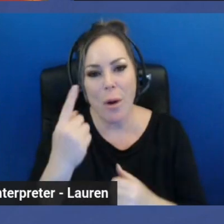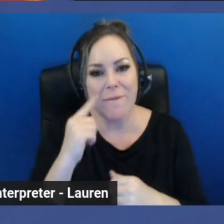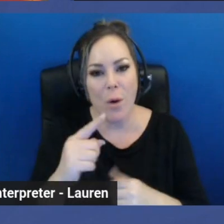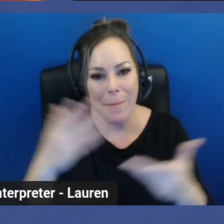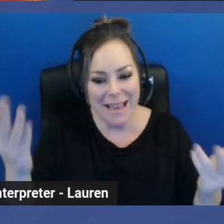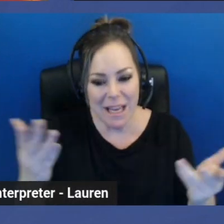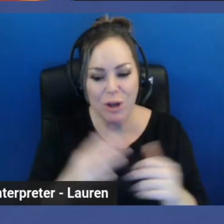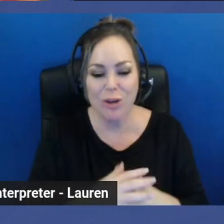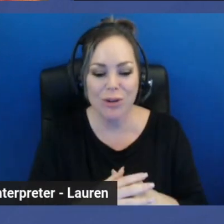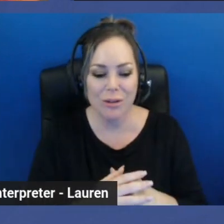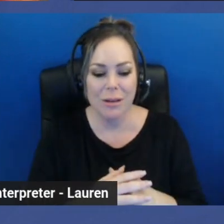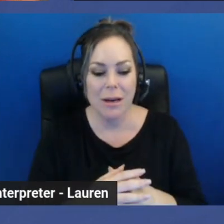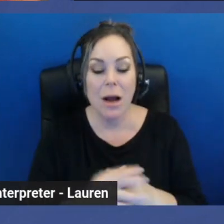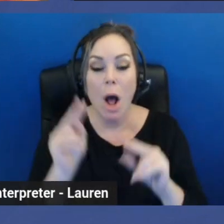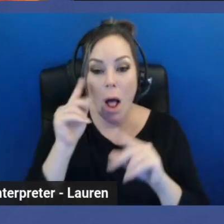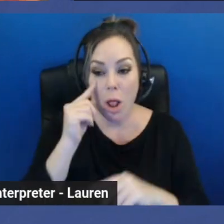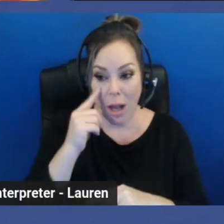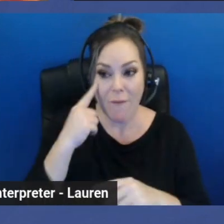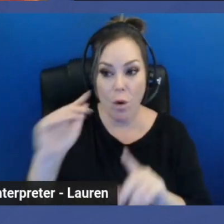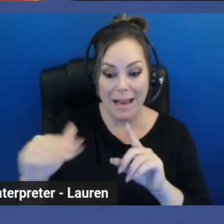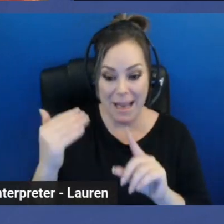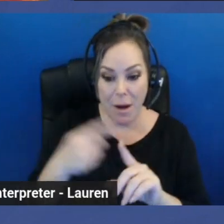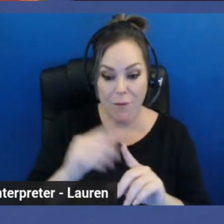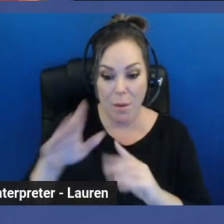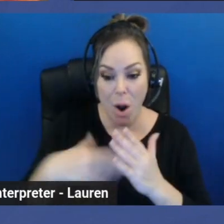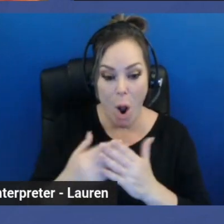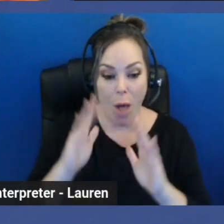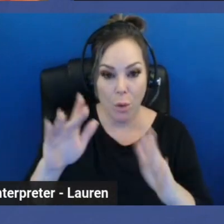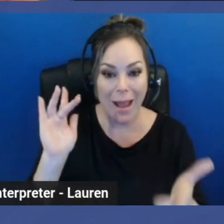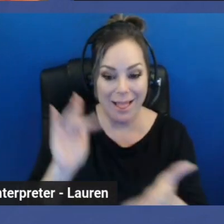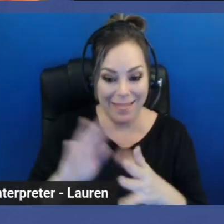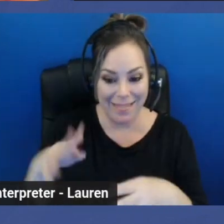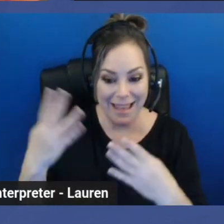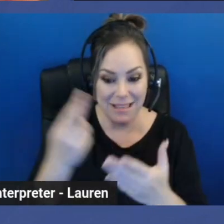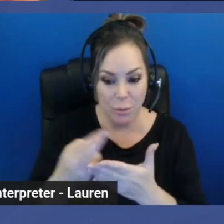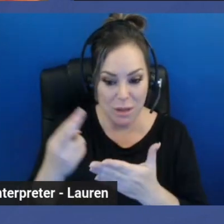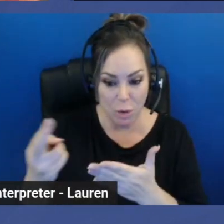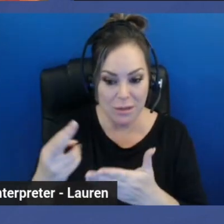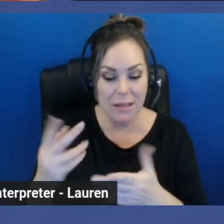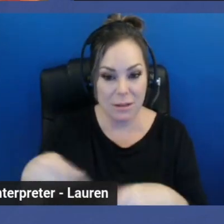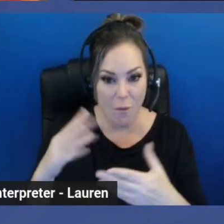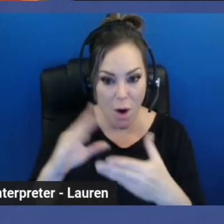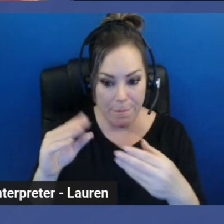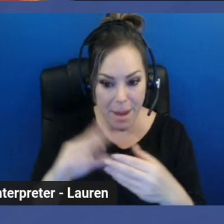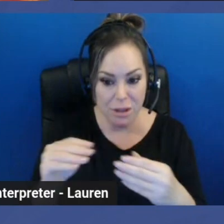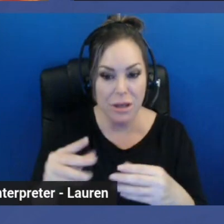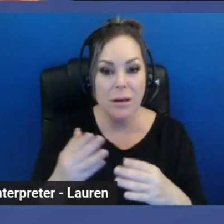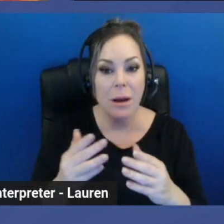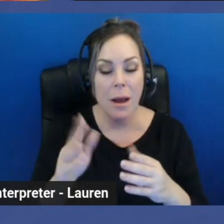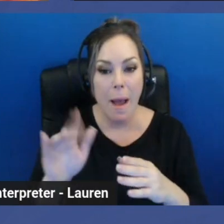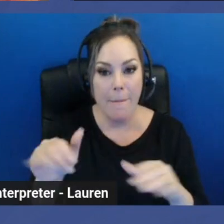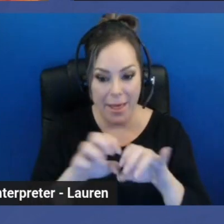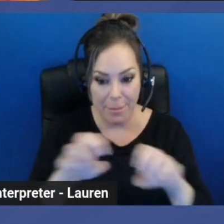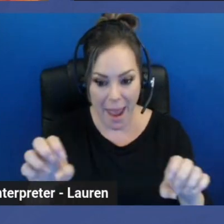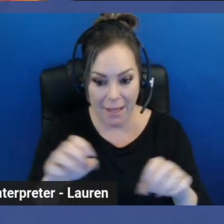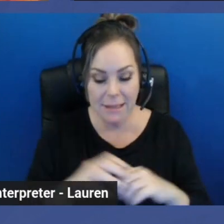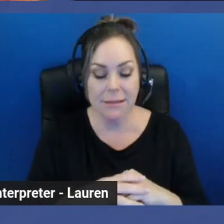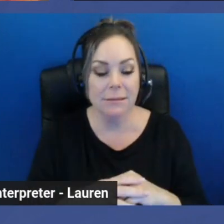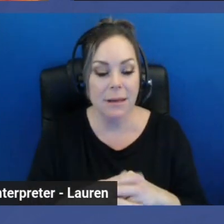being here. Look out for an email from me with all of the great links and resources mentioned by our panelists today,